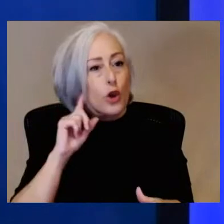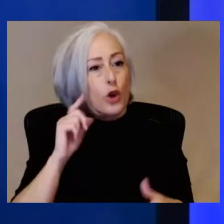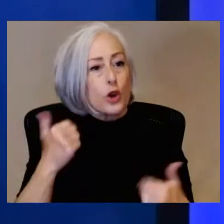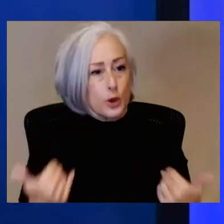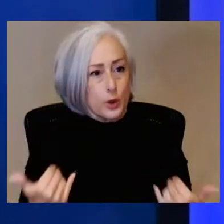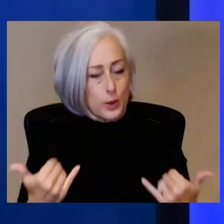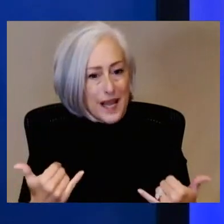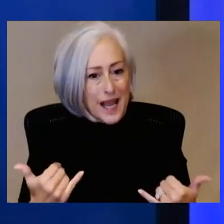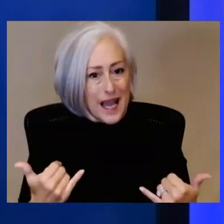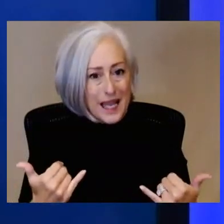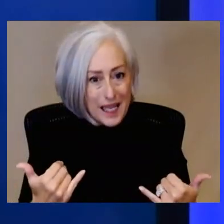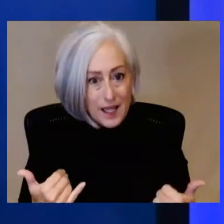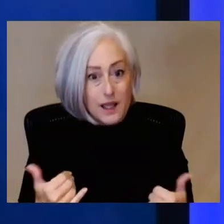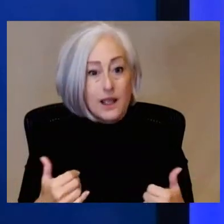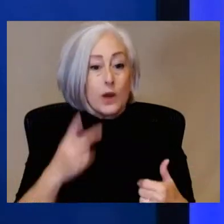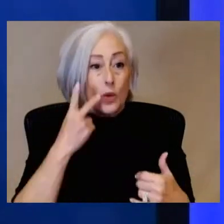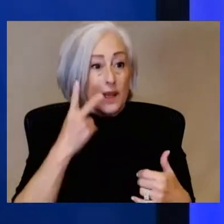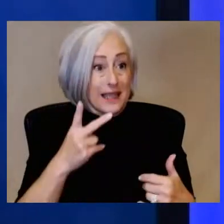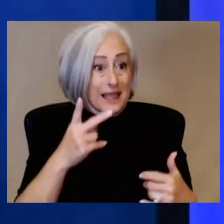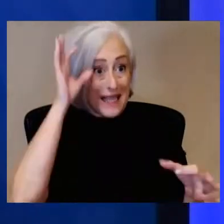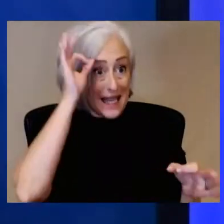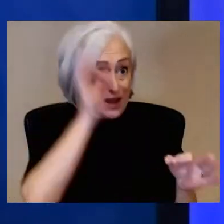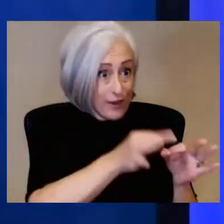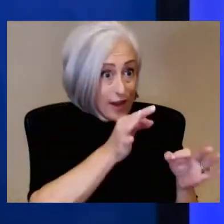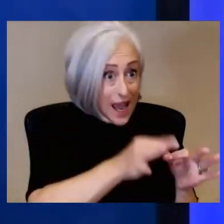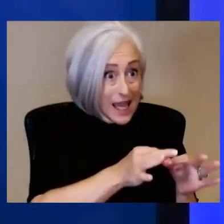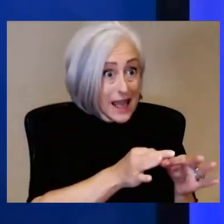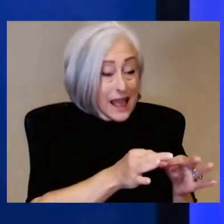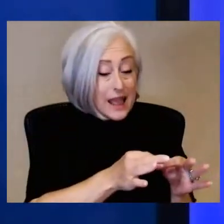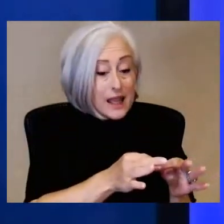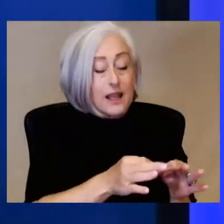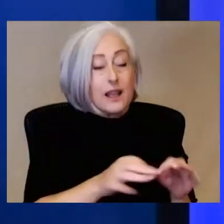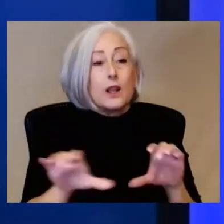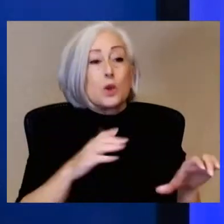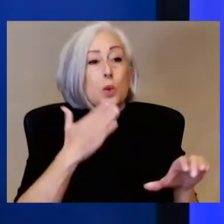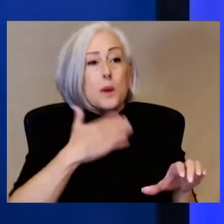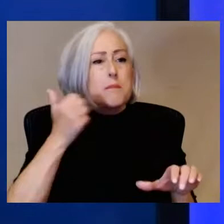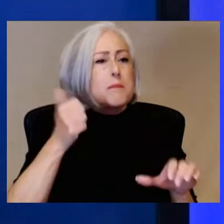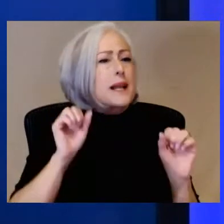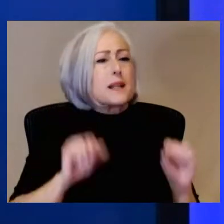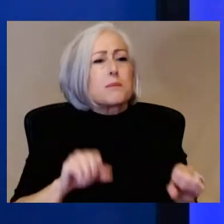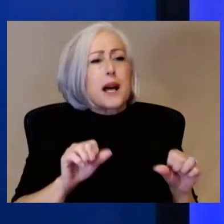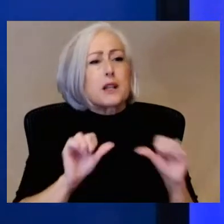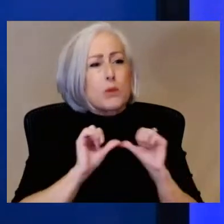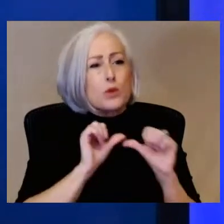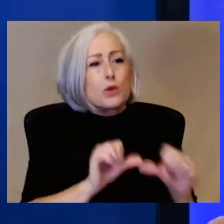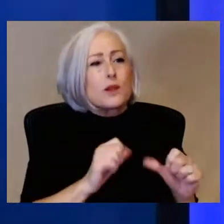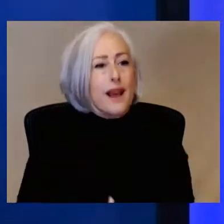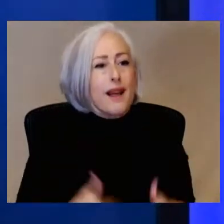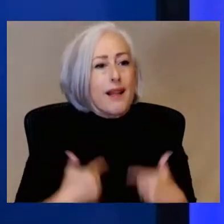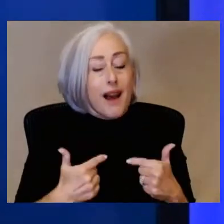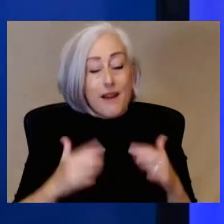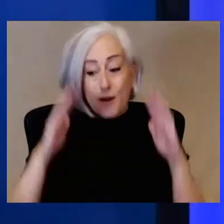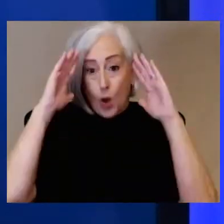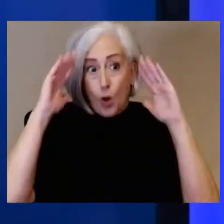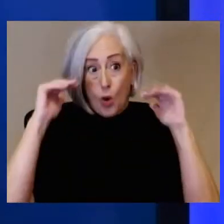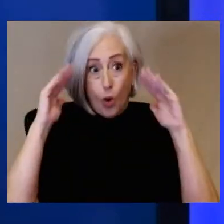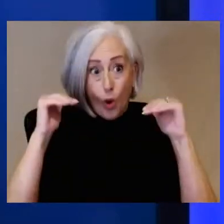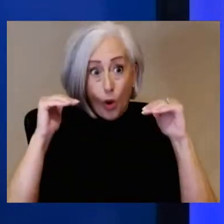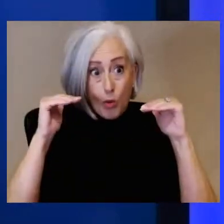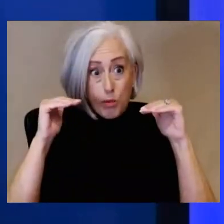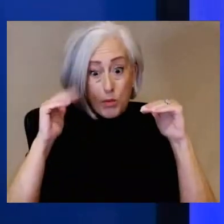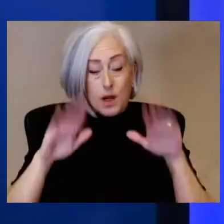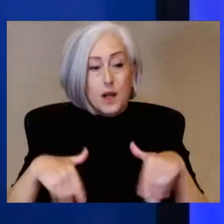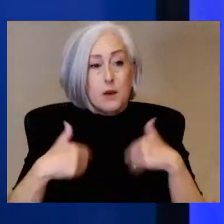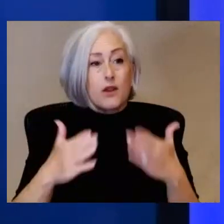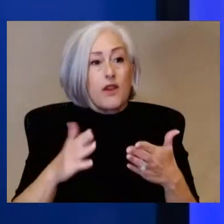intersection of faith, trying to do the very best you can to stay alive because hope will help with research to bring more science in order to